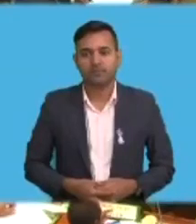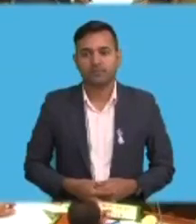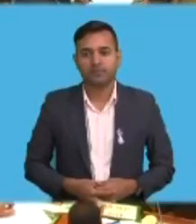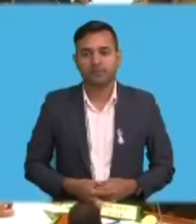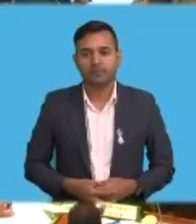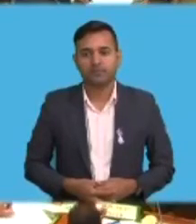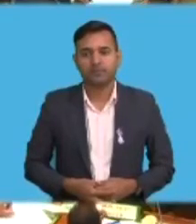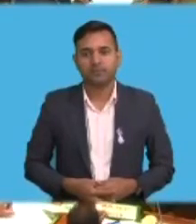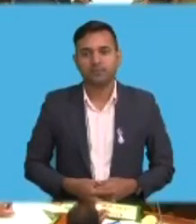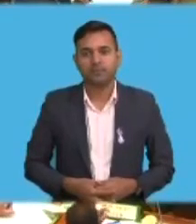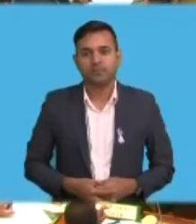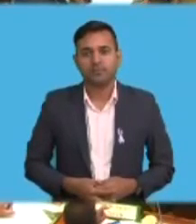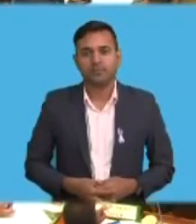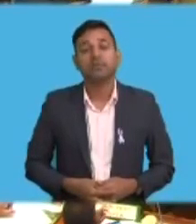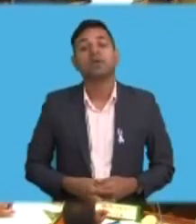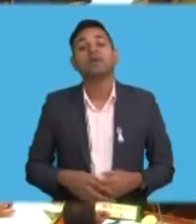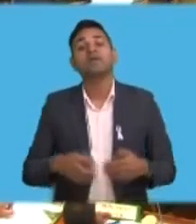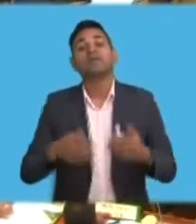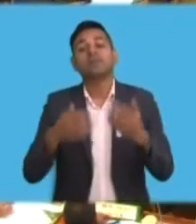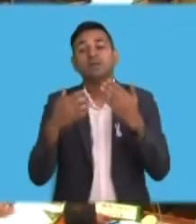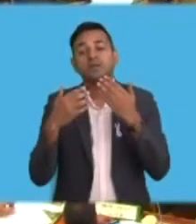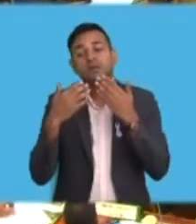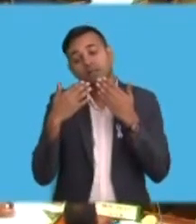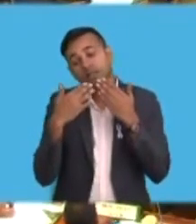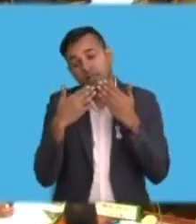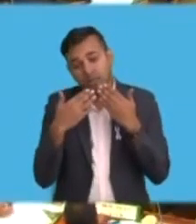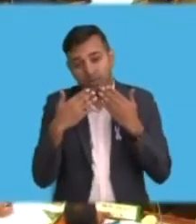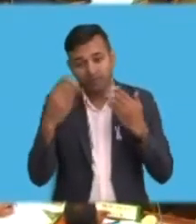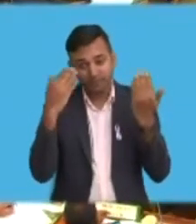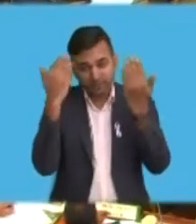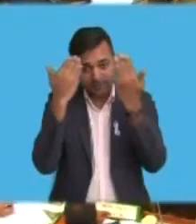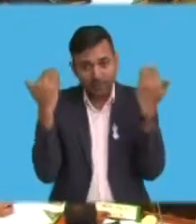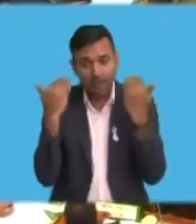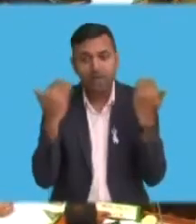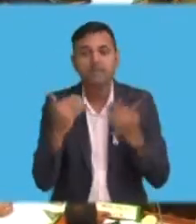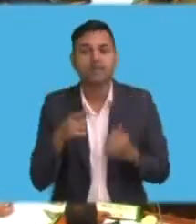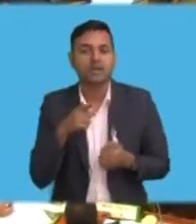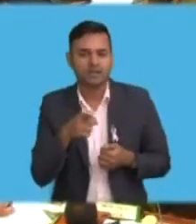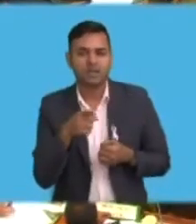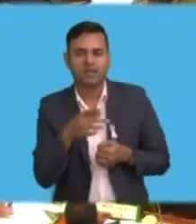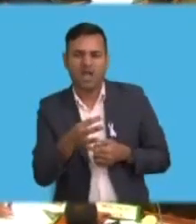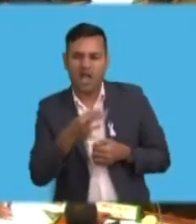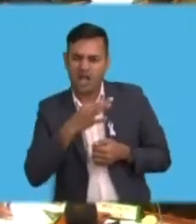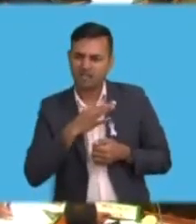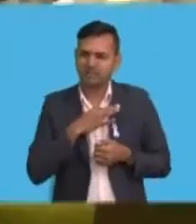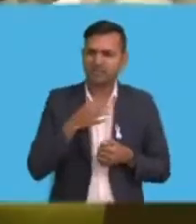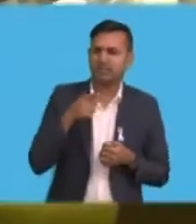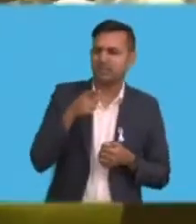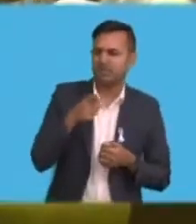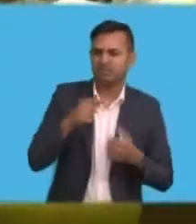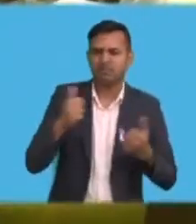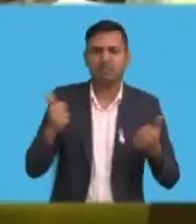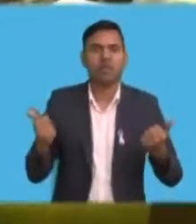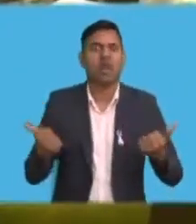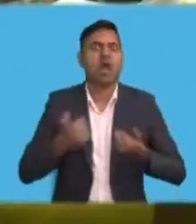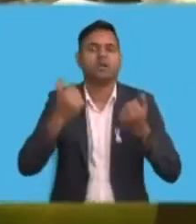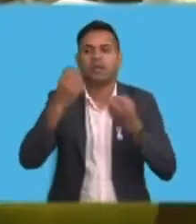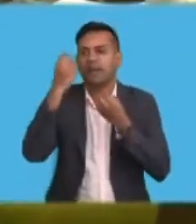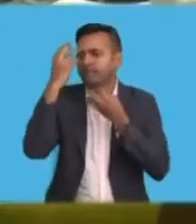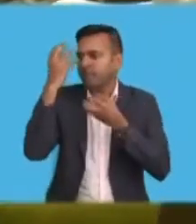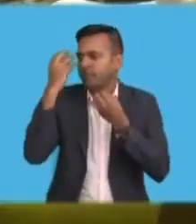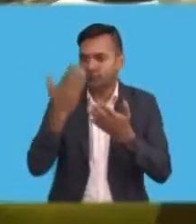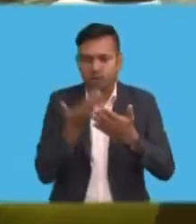Thank you, Madam Speaker, and I thank the Honourable Minister for asking these questions. Madam Speaker, there's a whole range of information available on this question. I'll be very